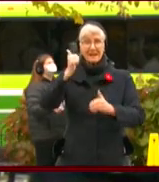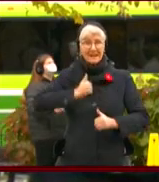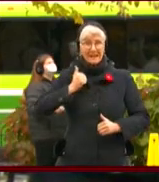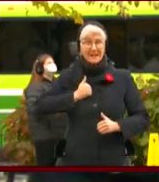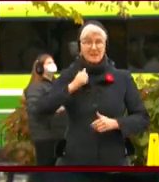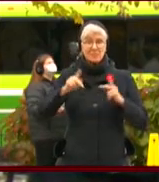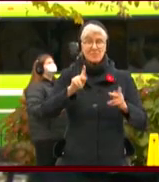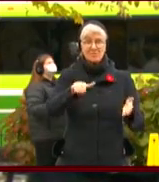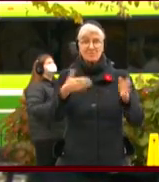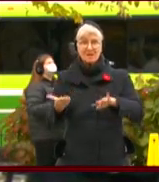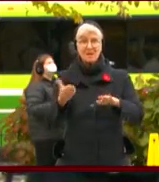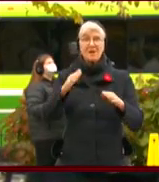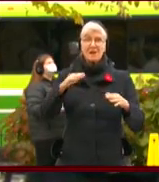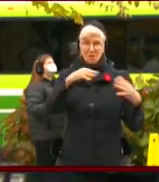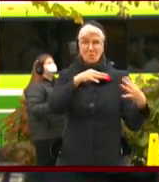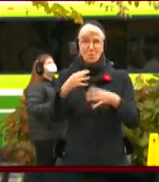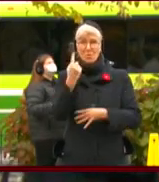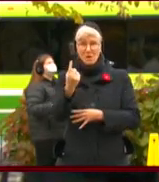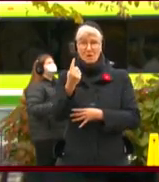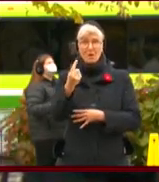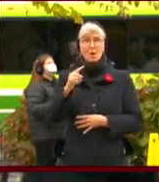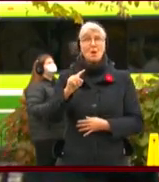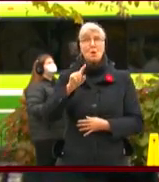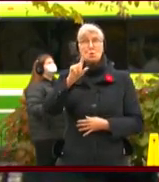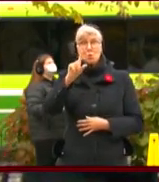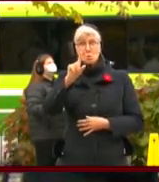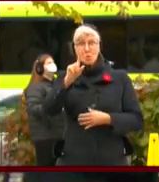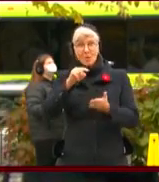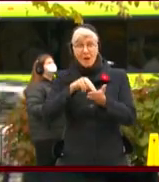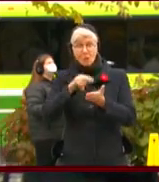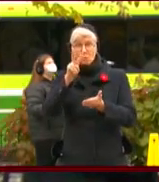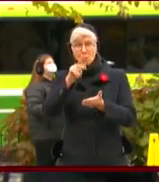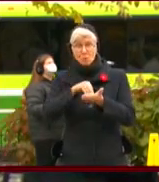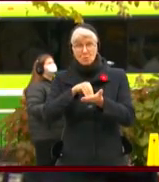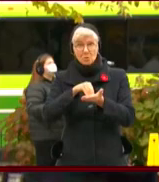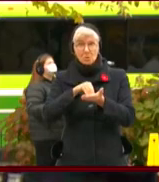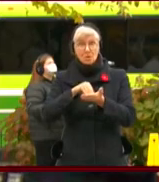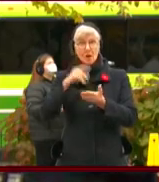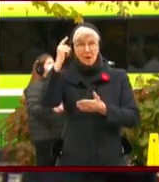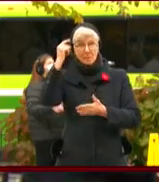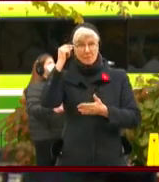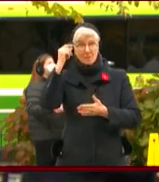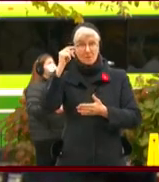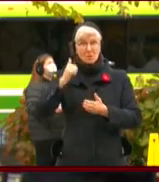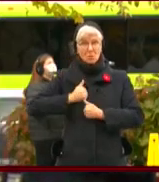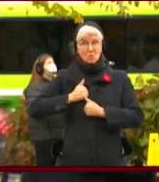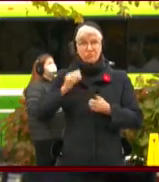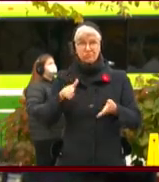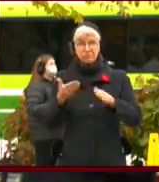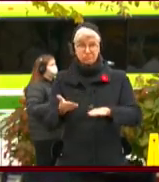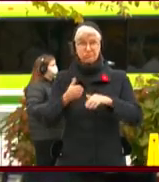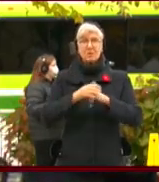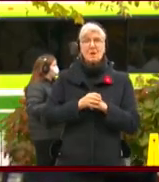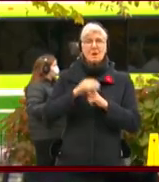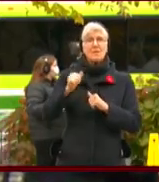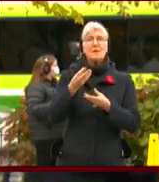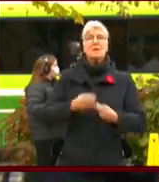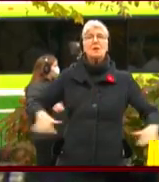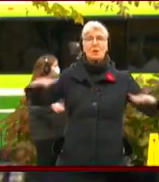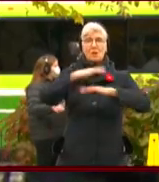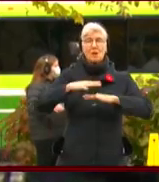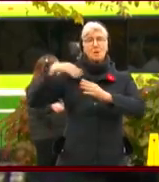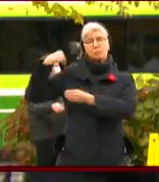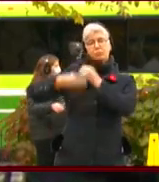War, 2,000 of them from Hamilton. We recognize this service takes place upon the traditional